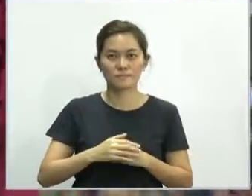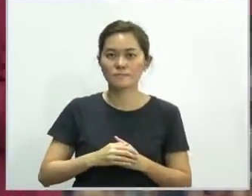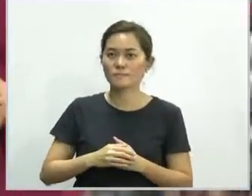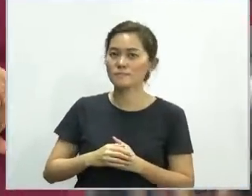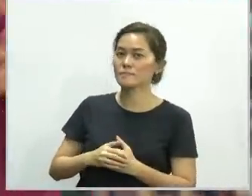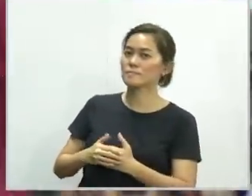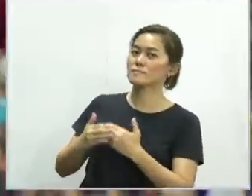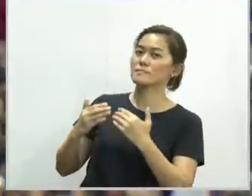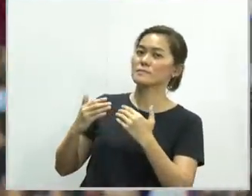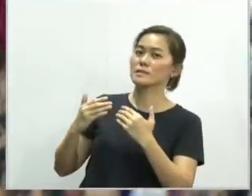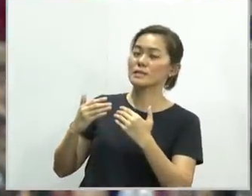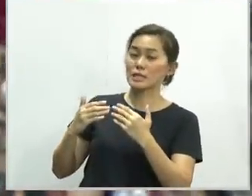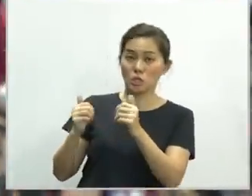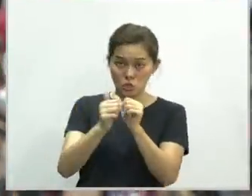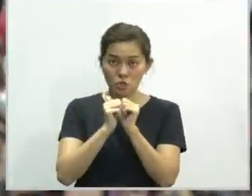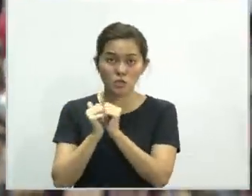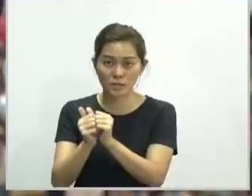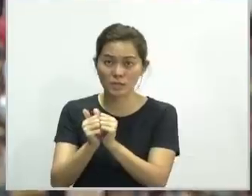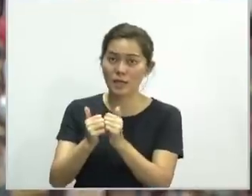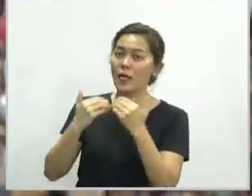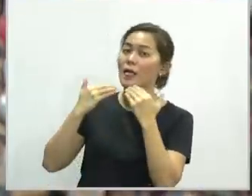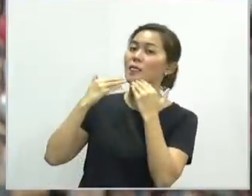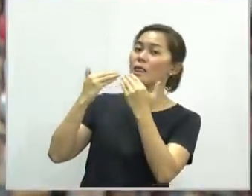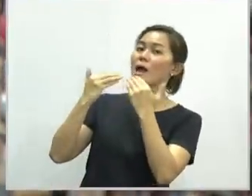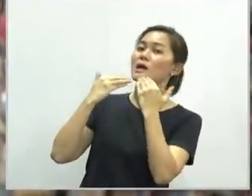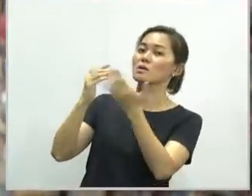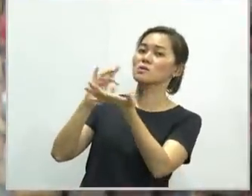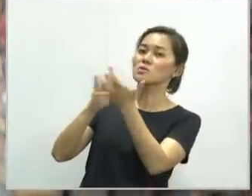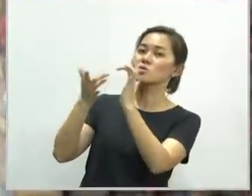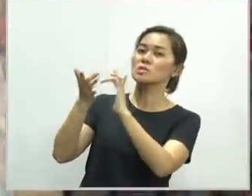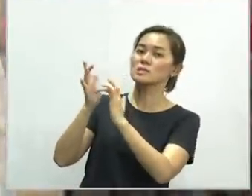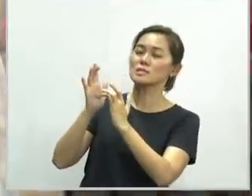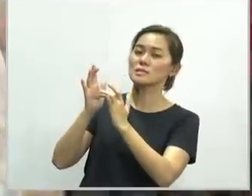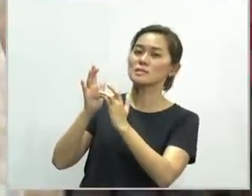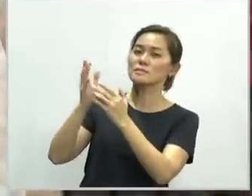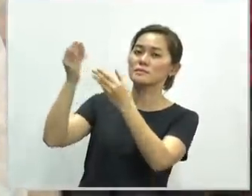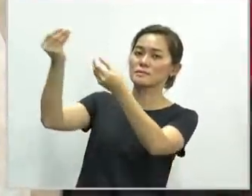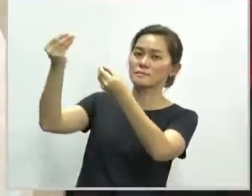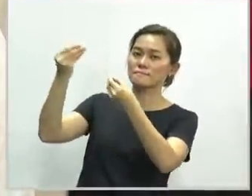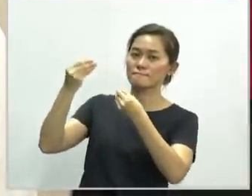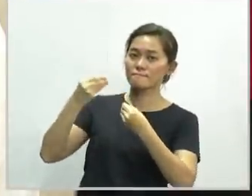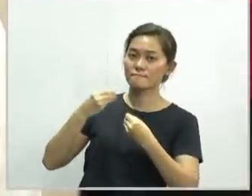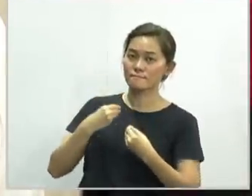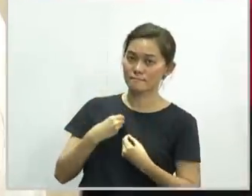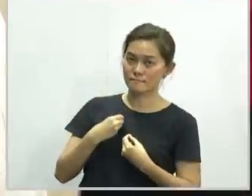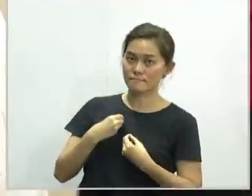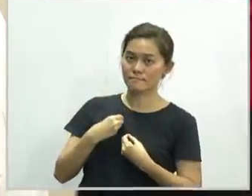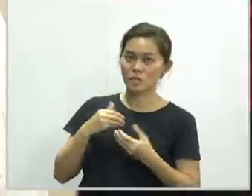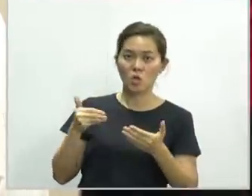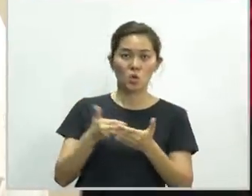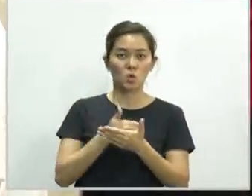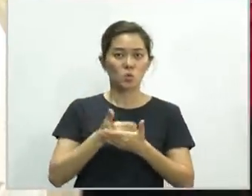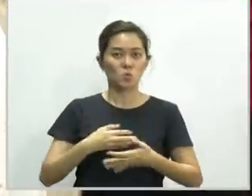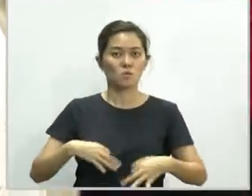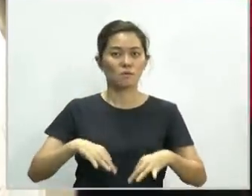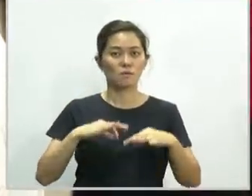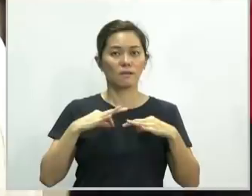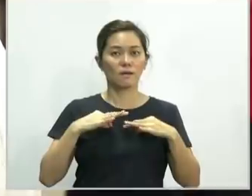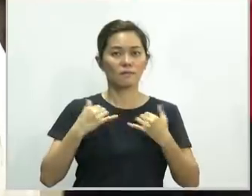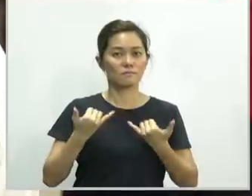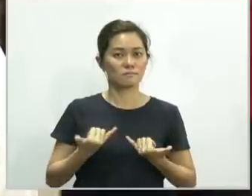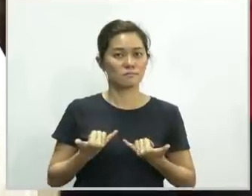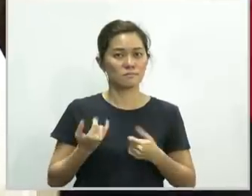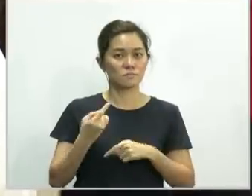Thank you, together, thank you, Jesus, for offering me new life